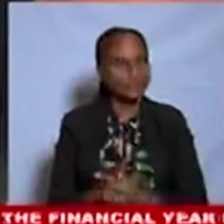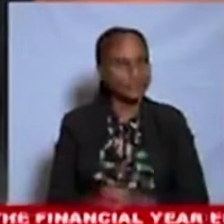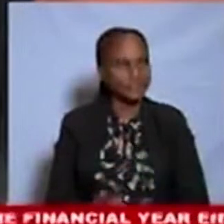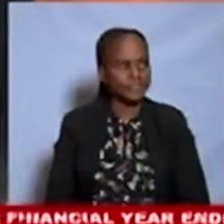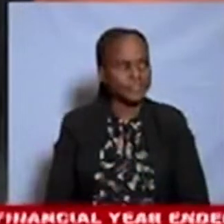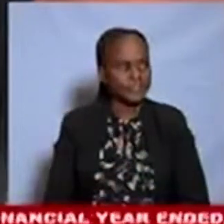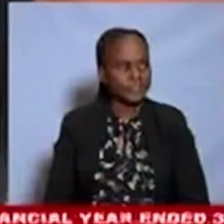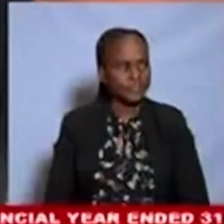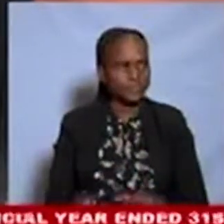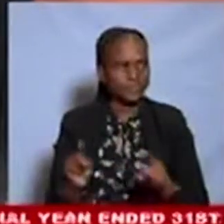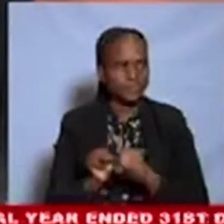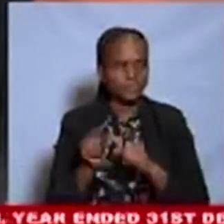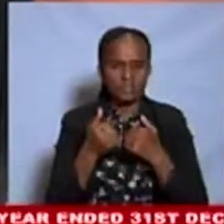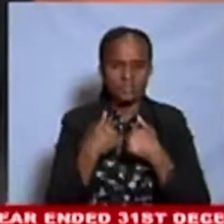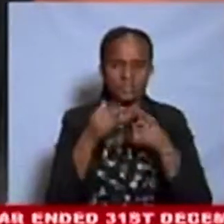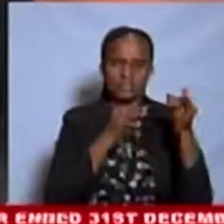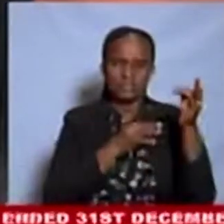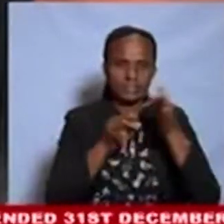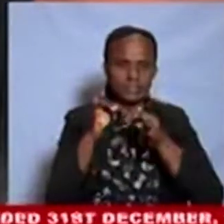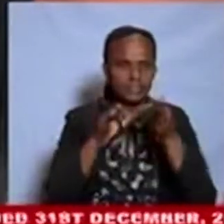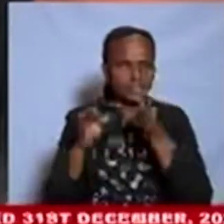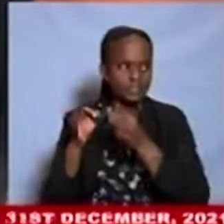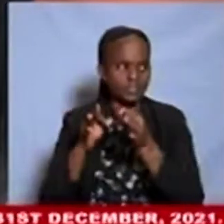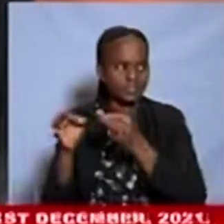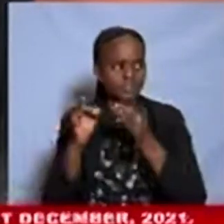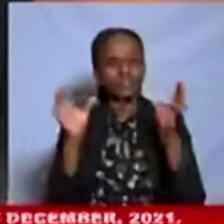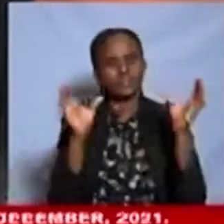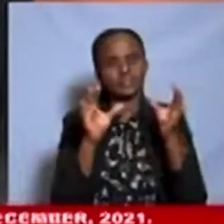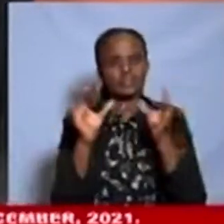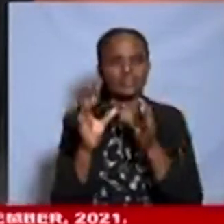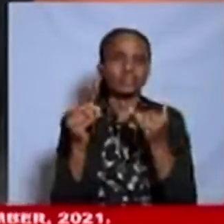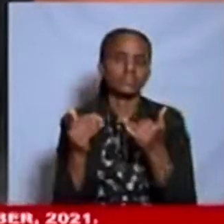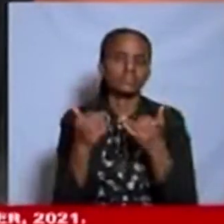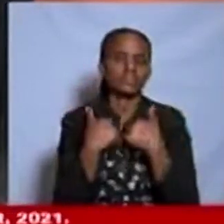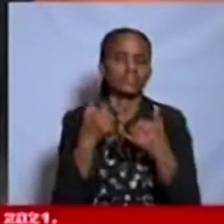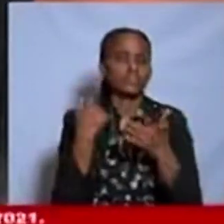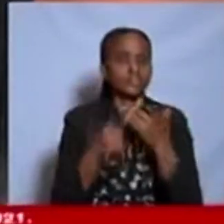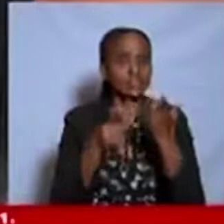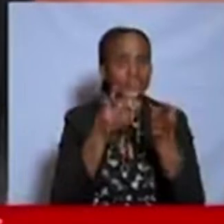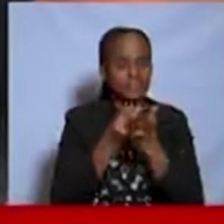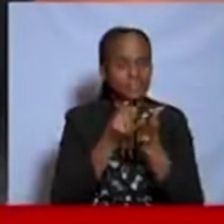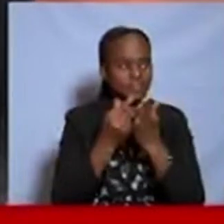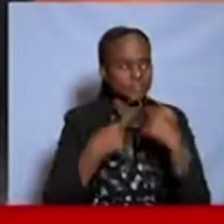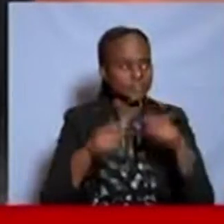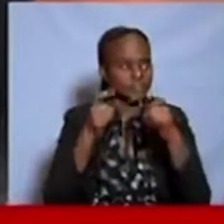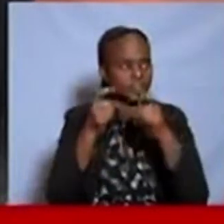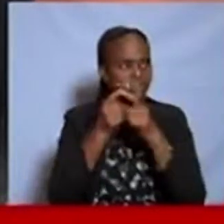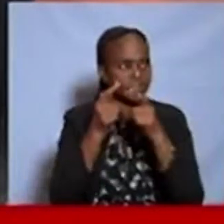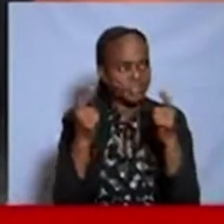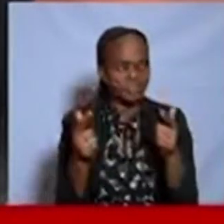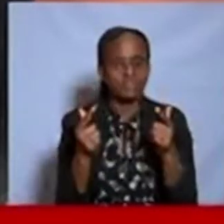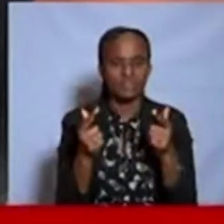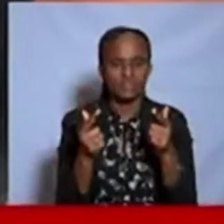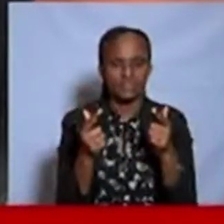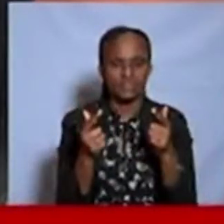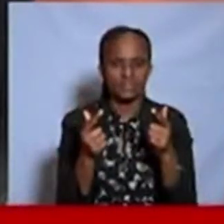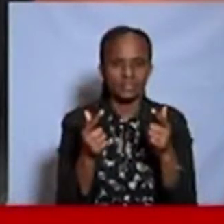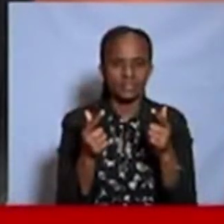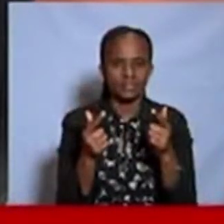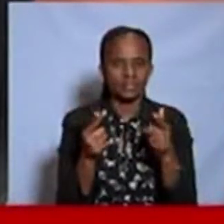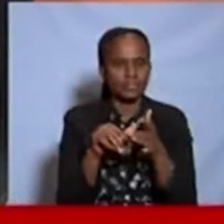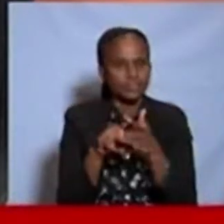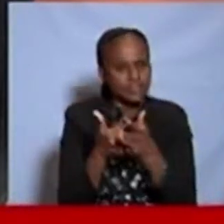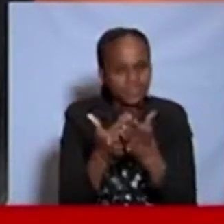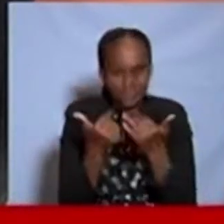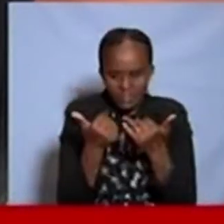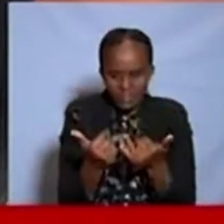And you have stated that the council has got financial challenges. How